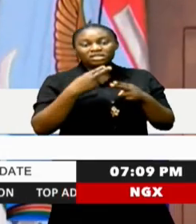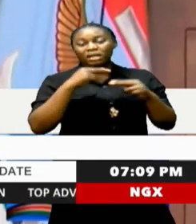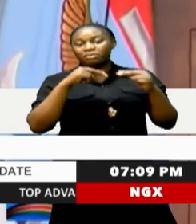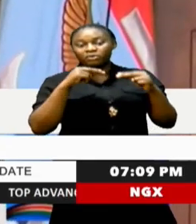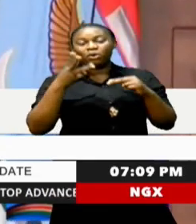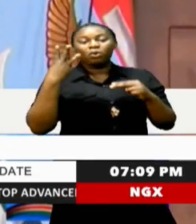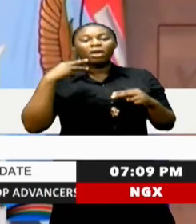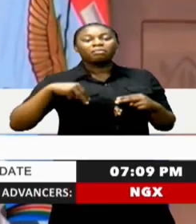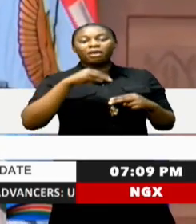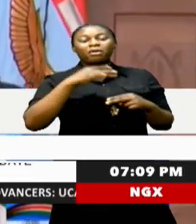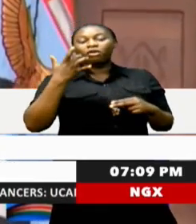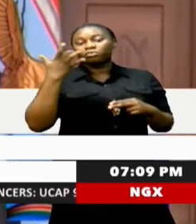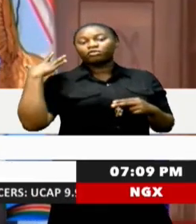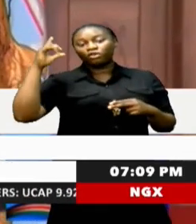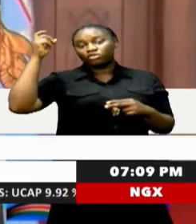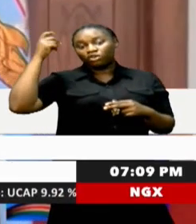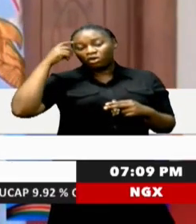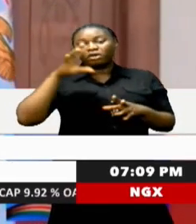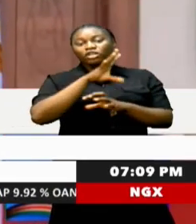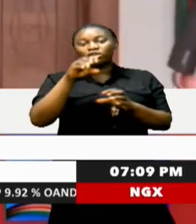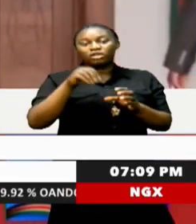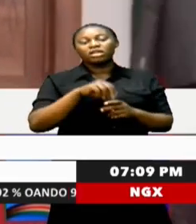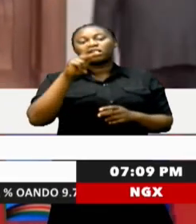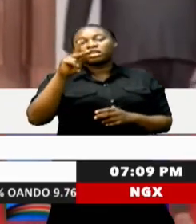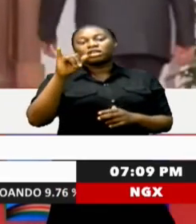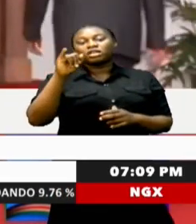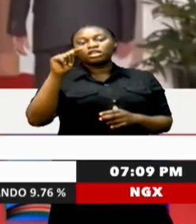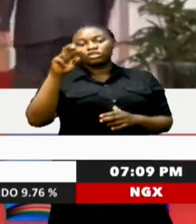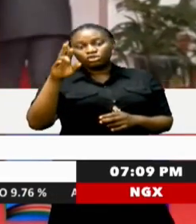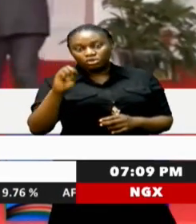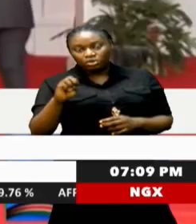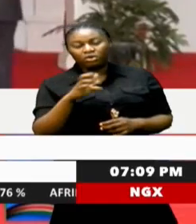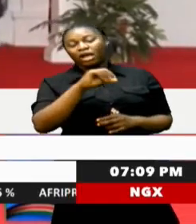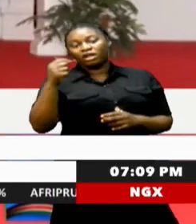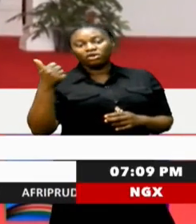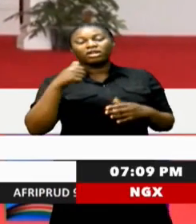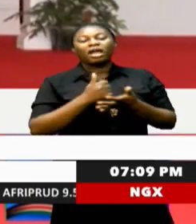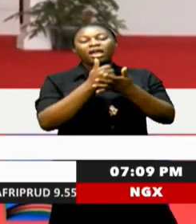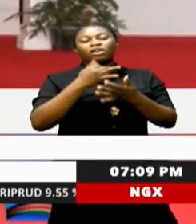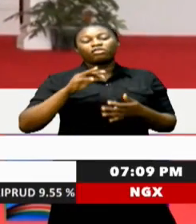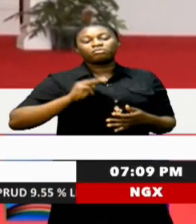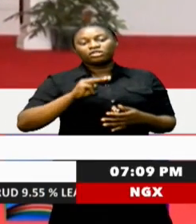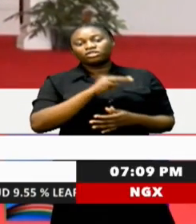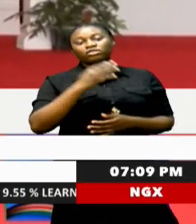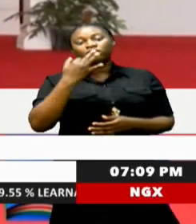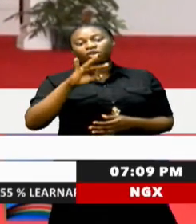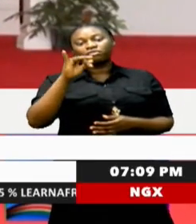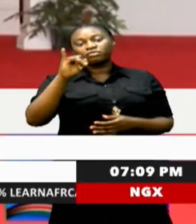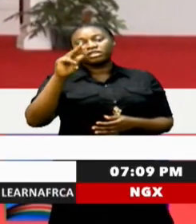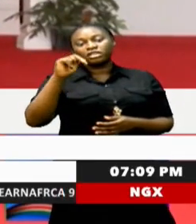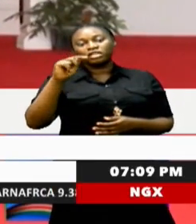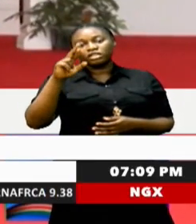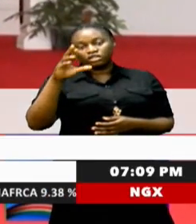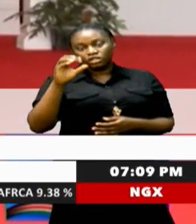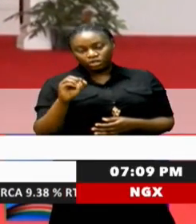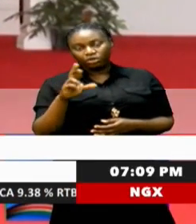of the previous government, including Kithure Kindiki at the head of the interior ministry, which is in charge of Kenya's under